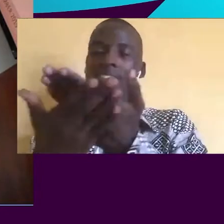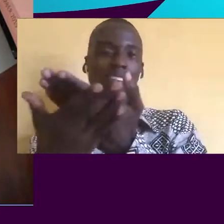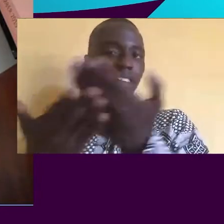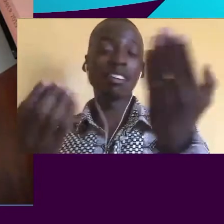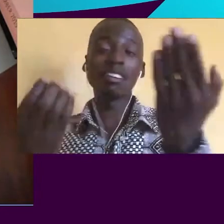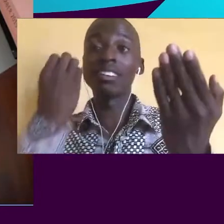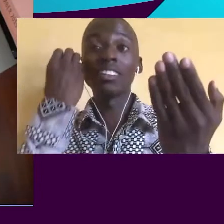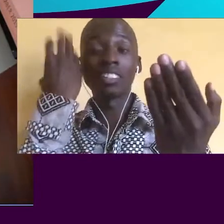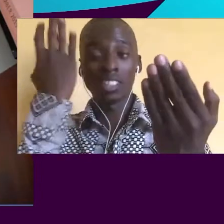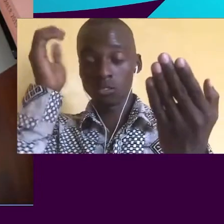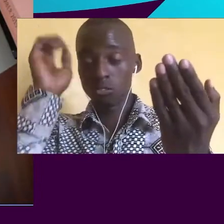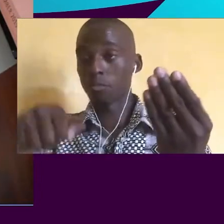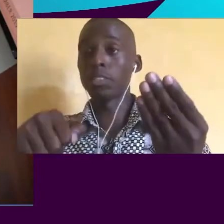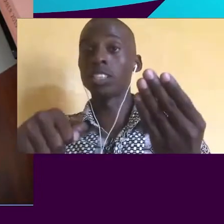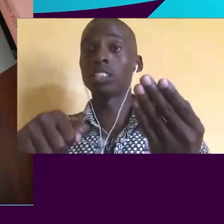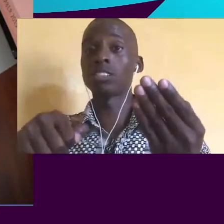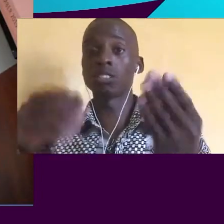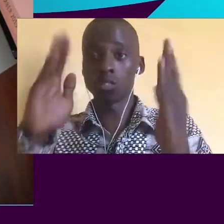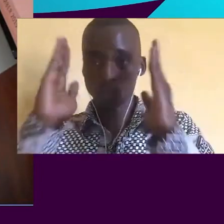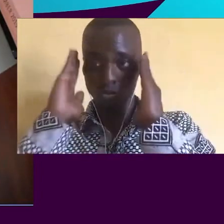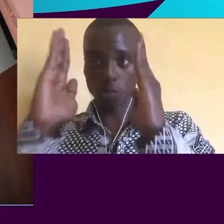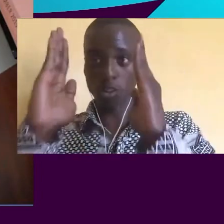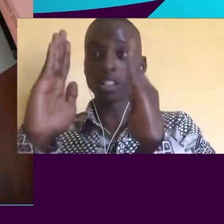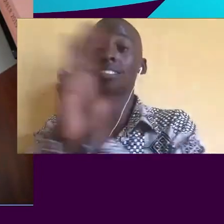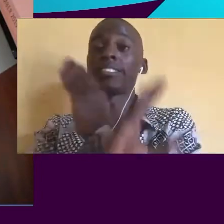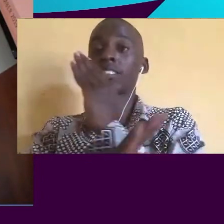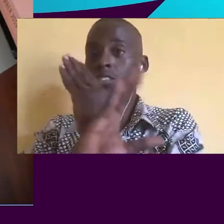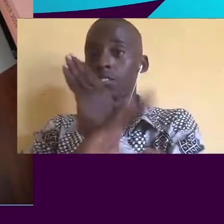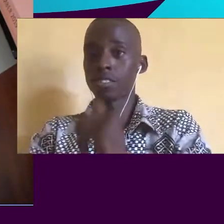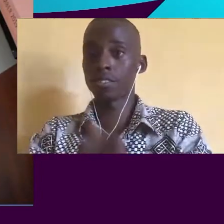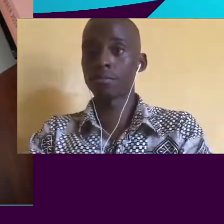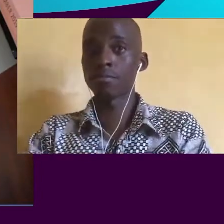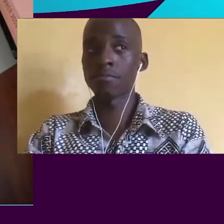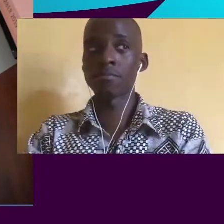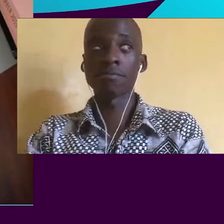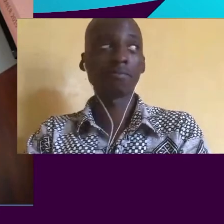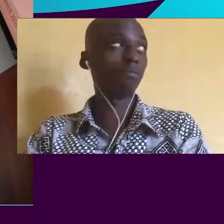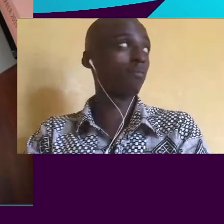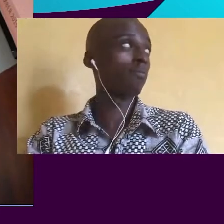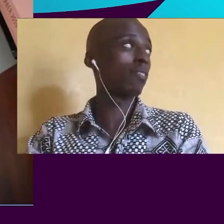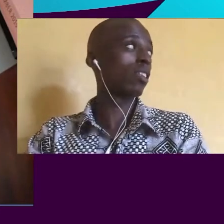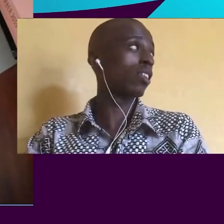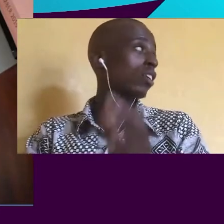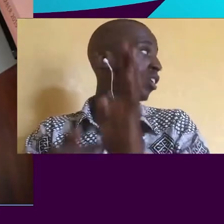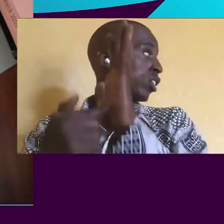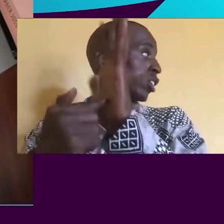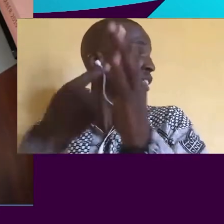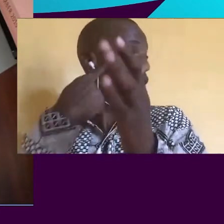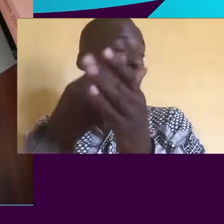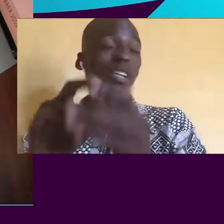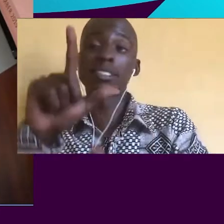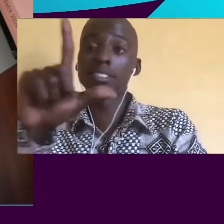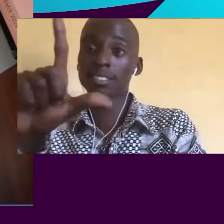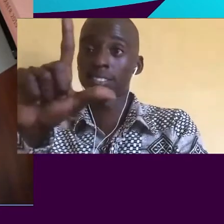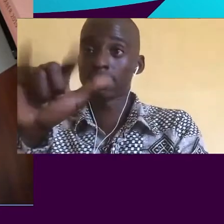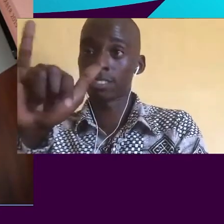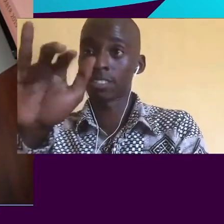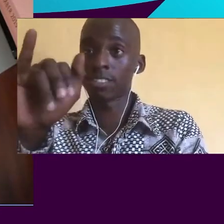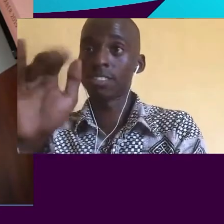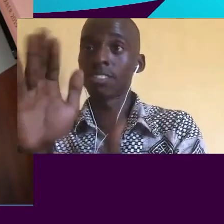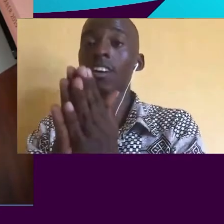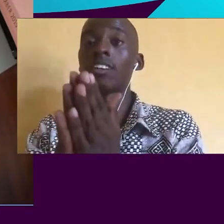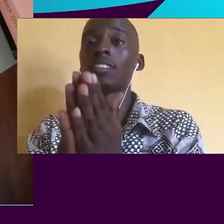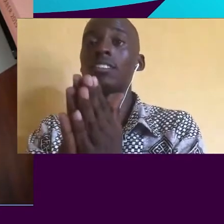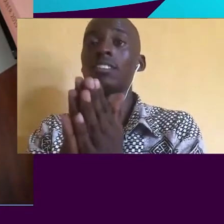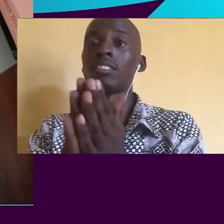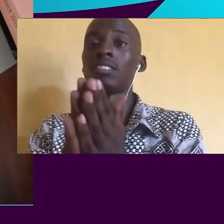supposed to undertake as a country. Though reflecting on what Lydia and Sisons